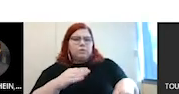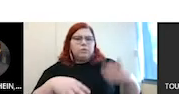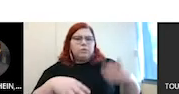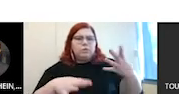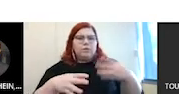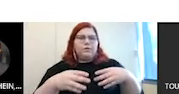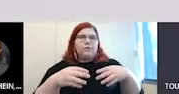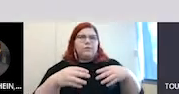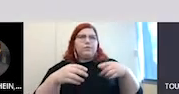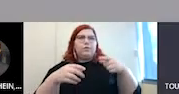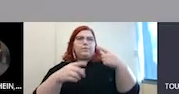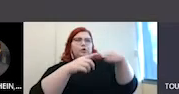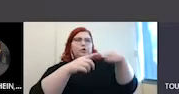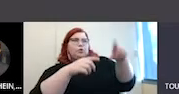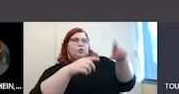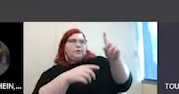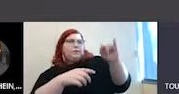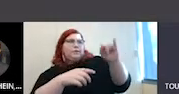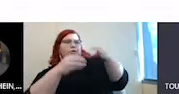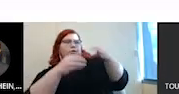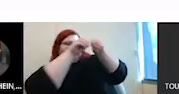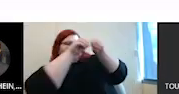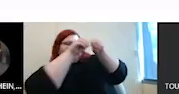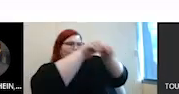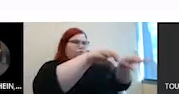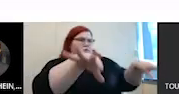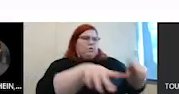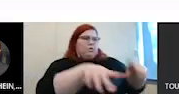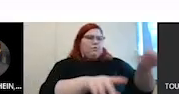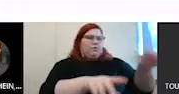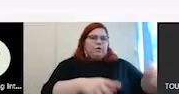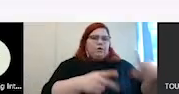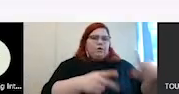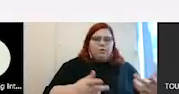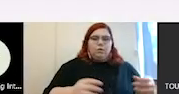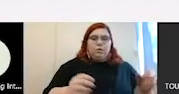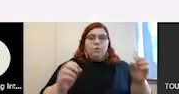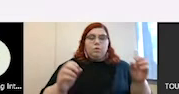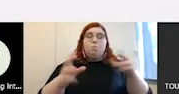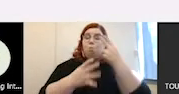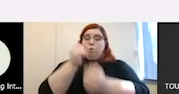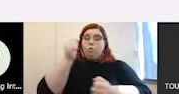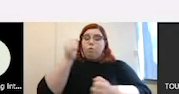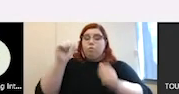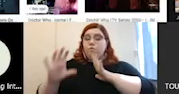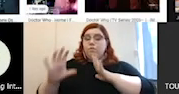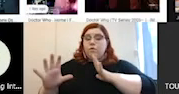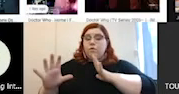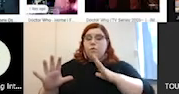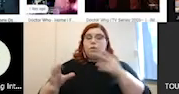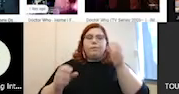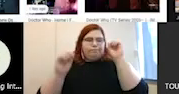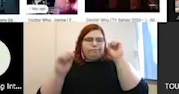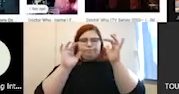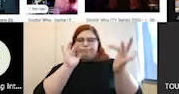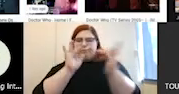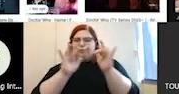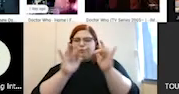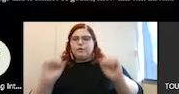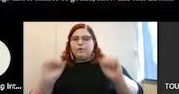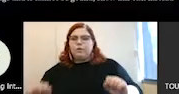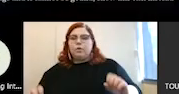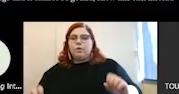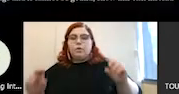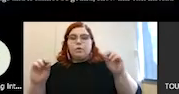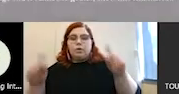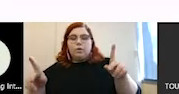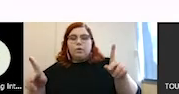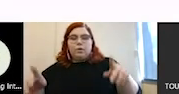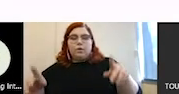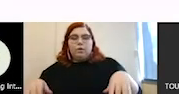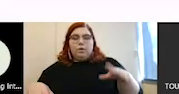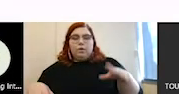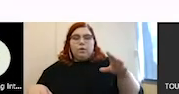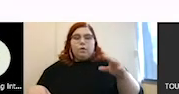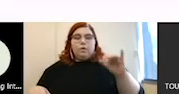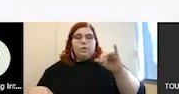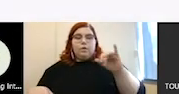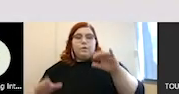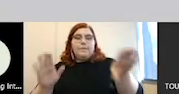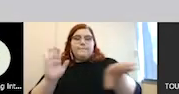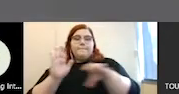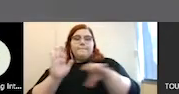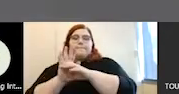was here? We can do Or- both. All right, perfect. All right, so let's see. These are the images that we've